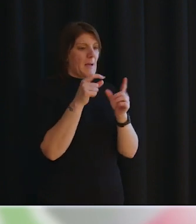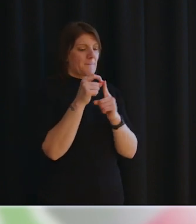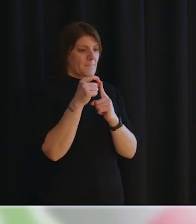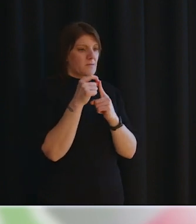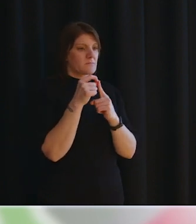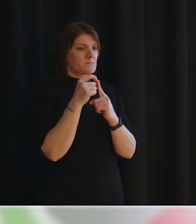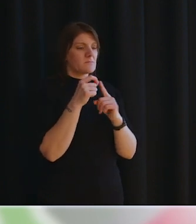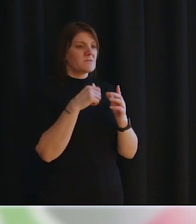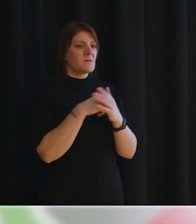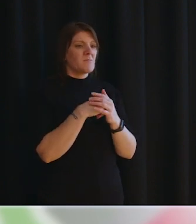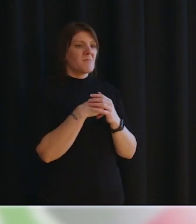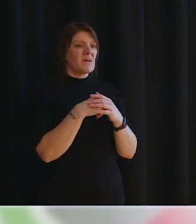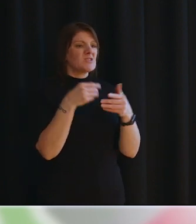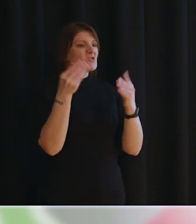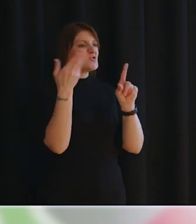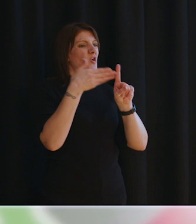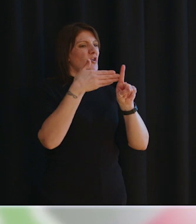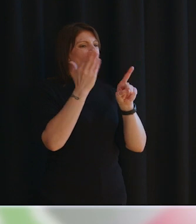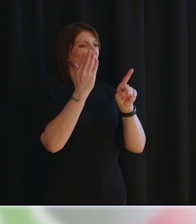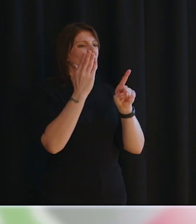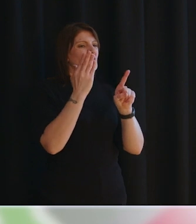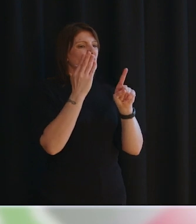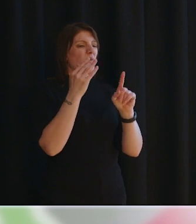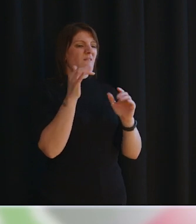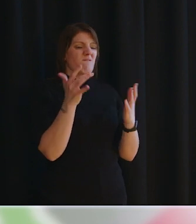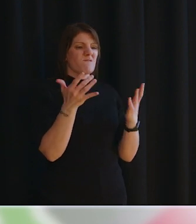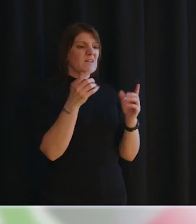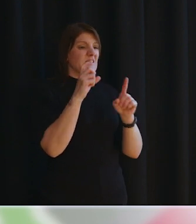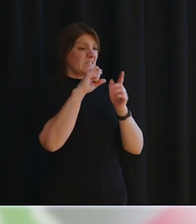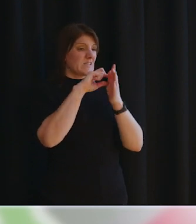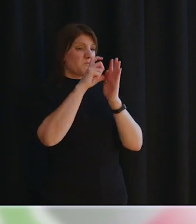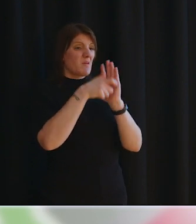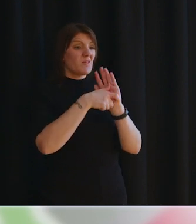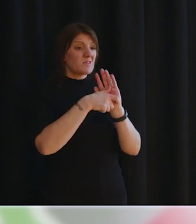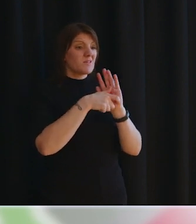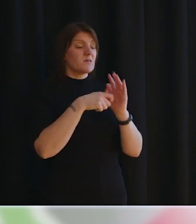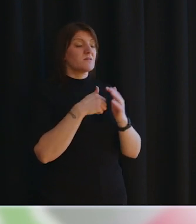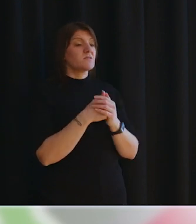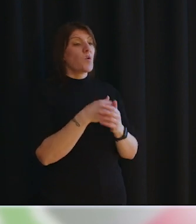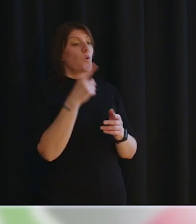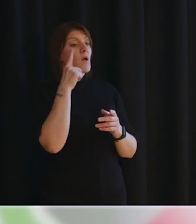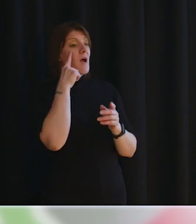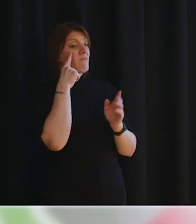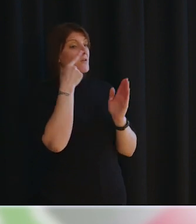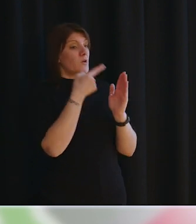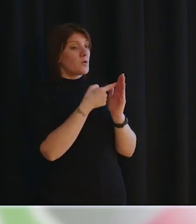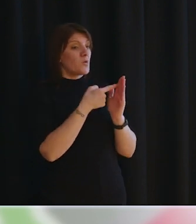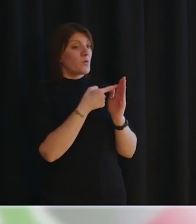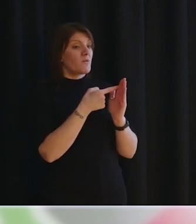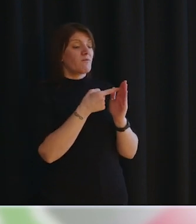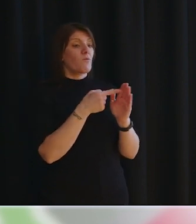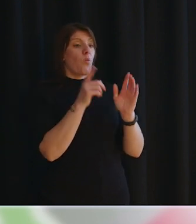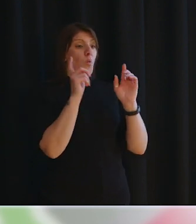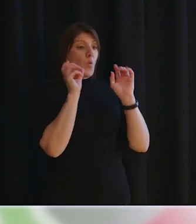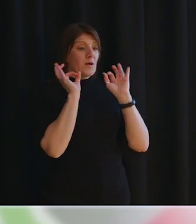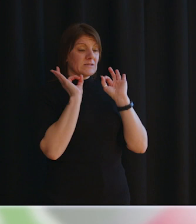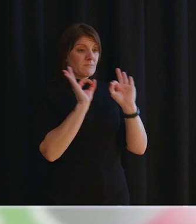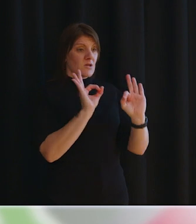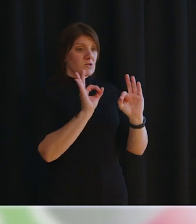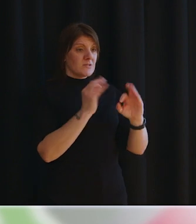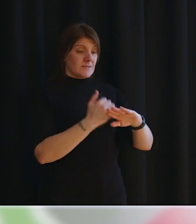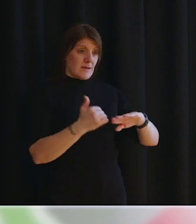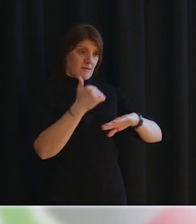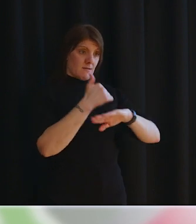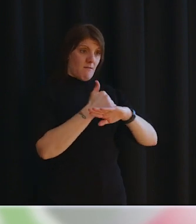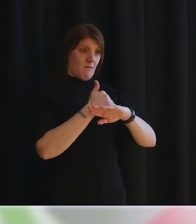diagnosis with some sort of disability. So you're looking at things like bespoke activities or bespoke curriculum